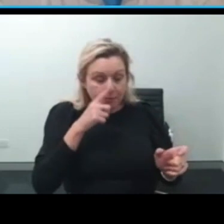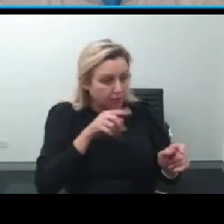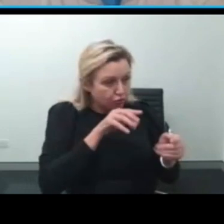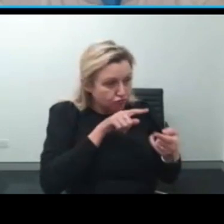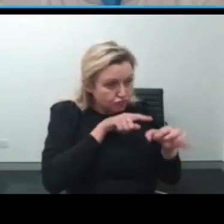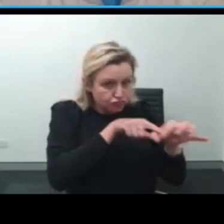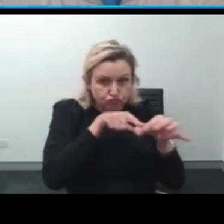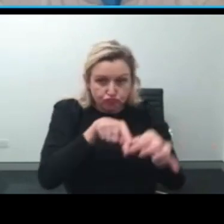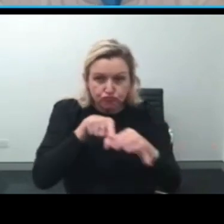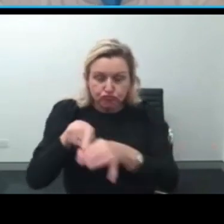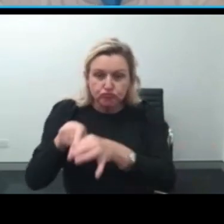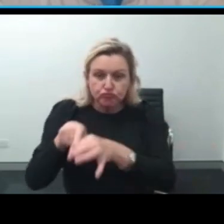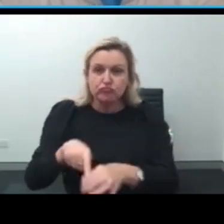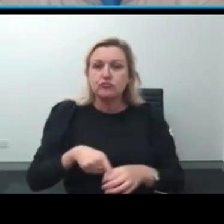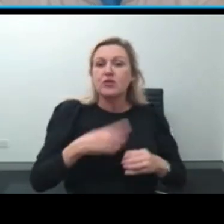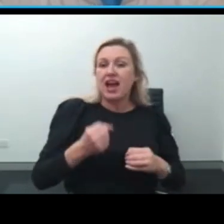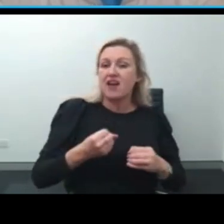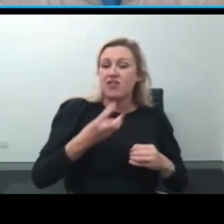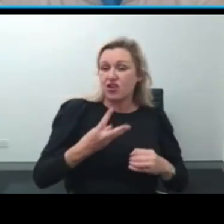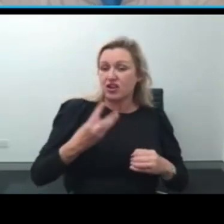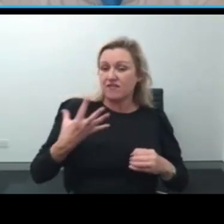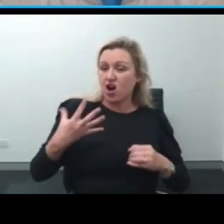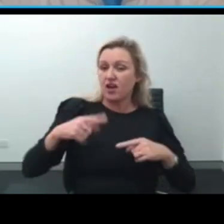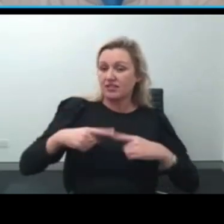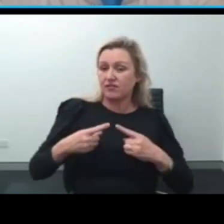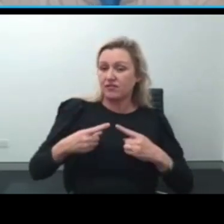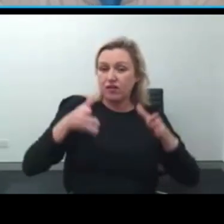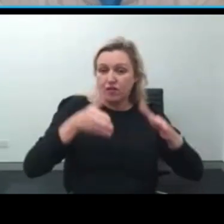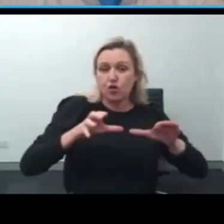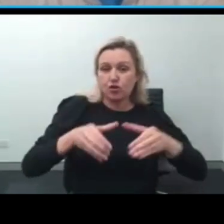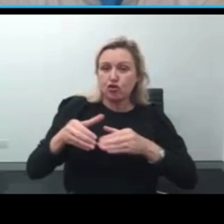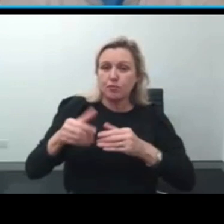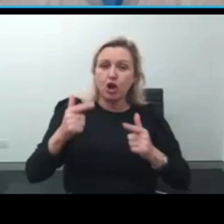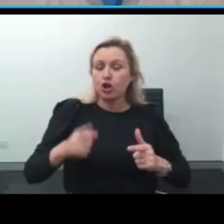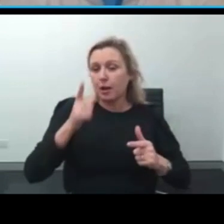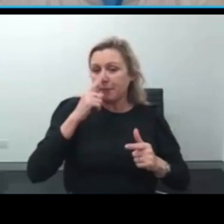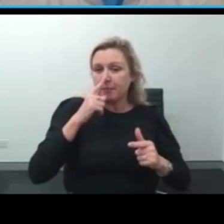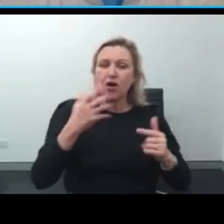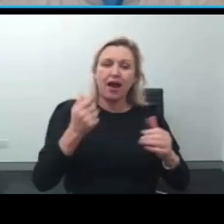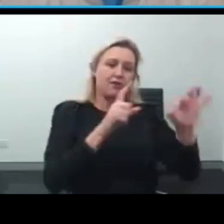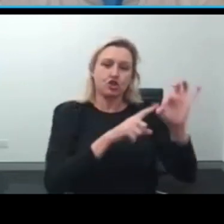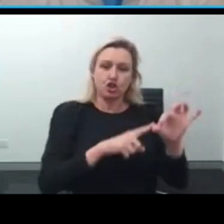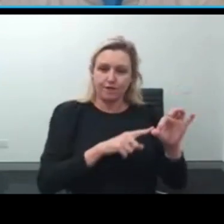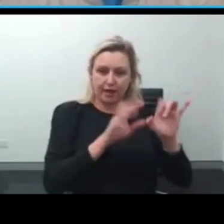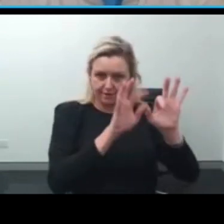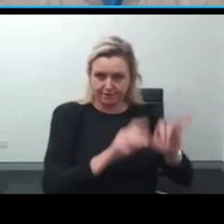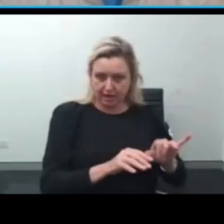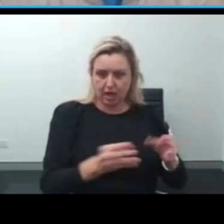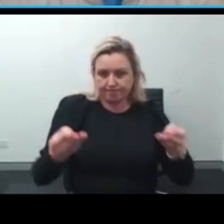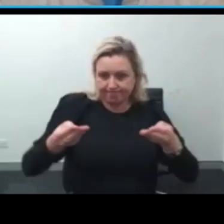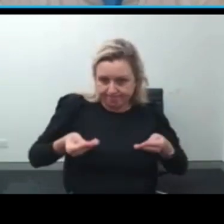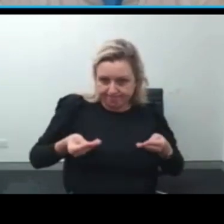with 300 participating in 35 virtual focus groups and a number of people putting in surveys. Between